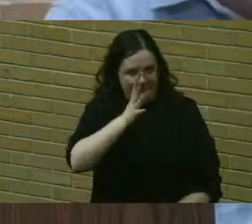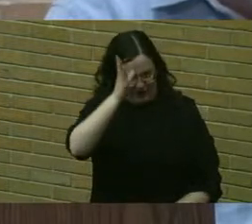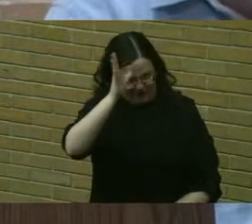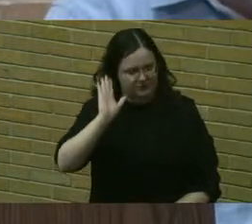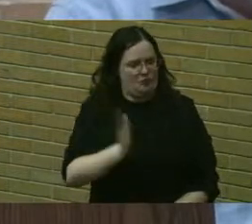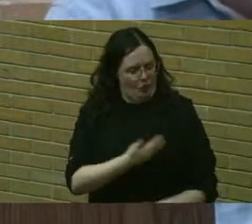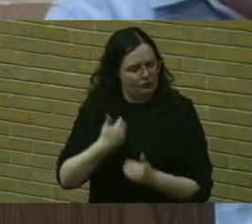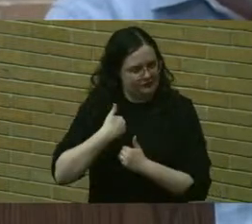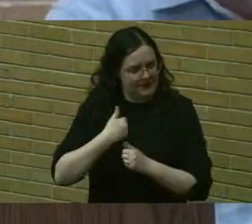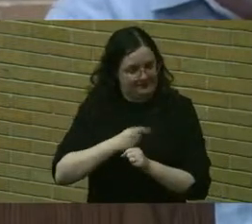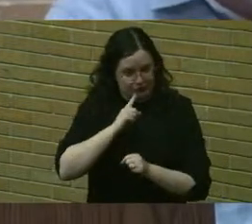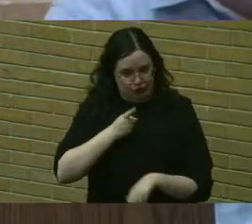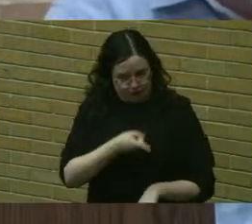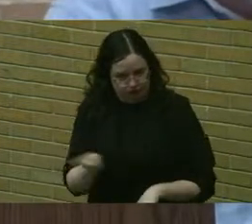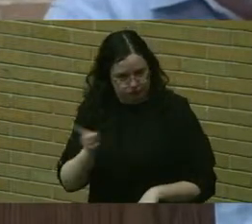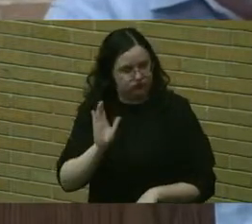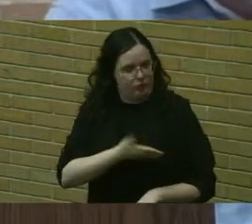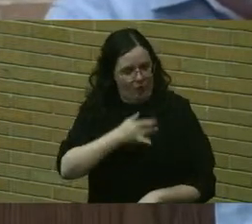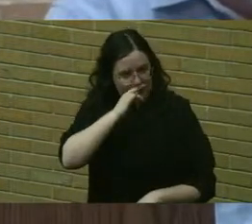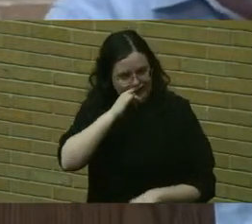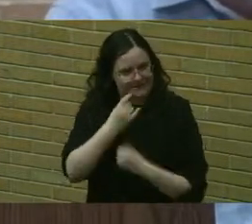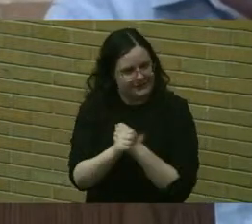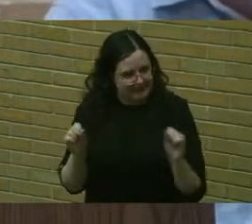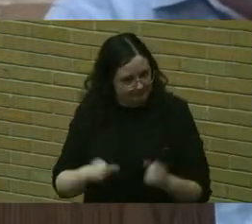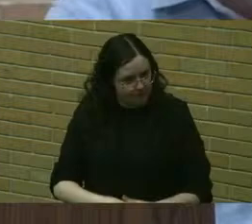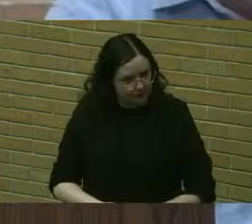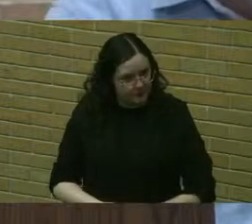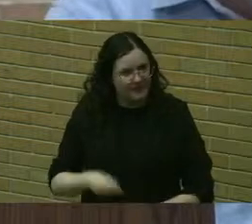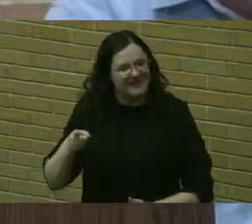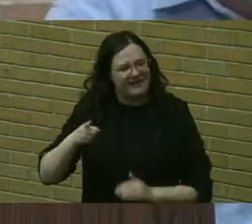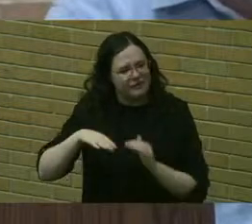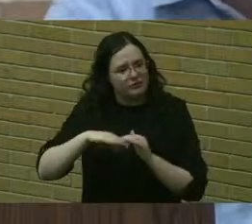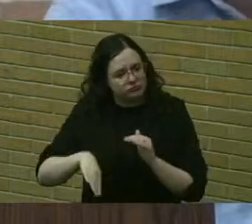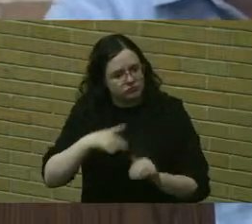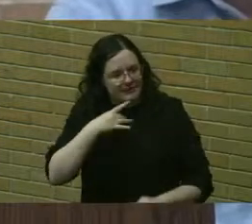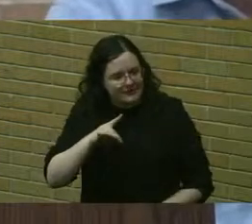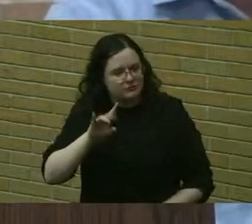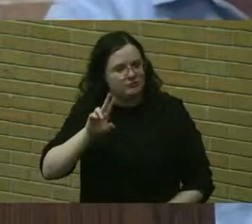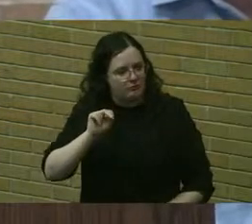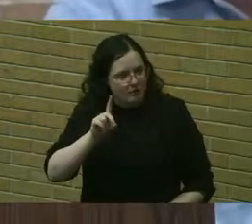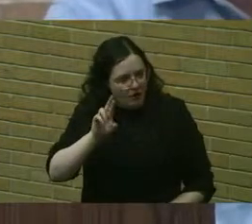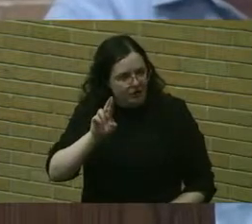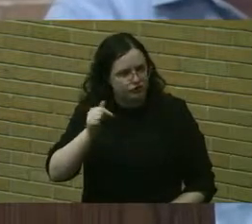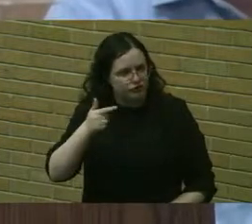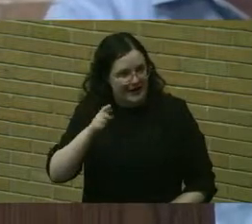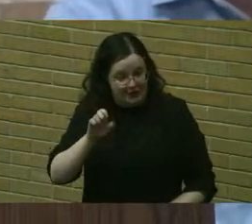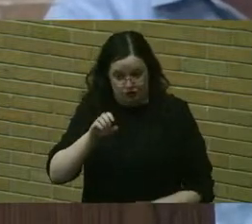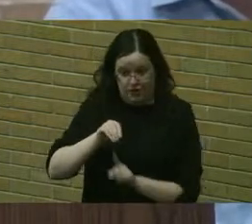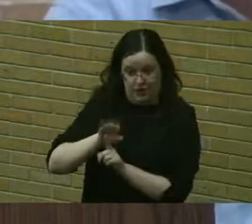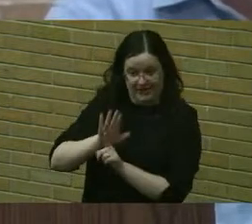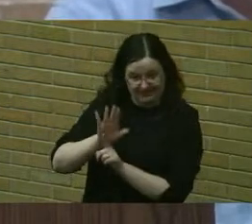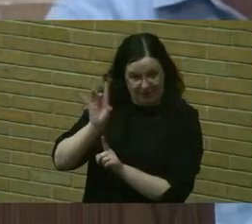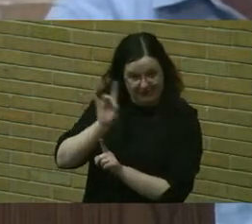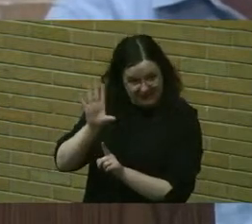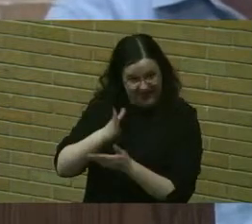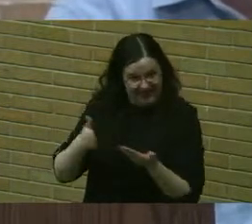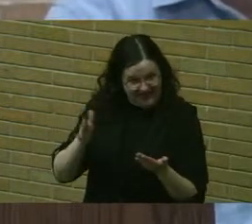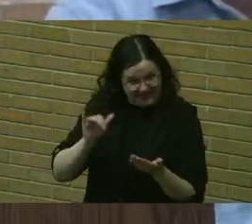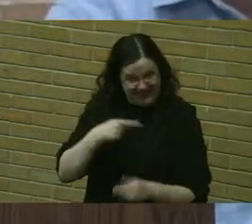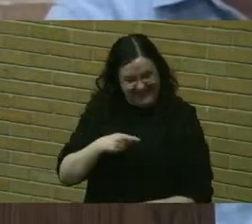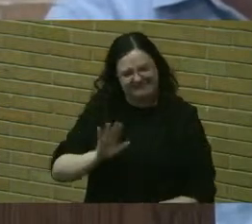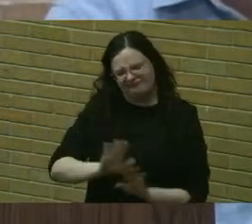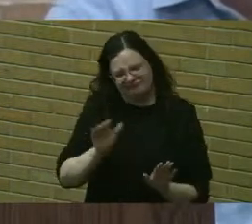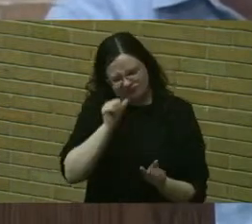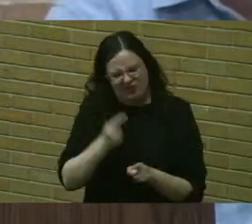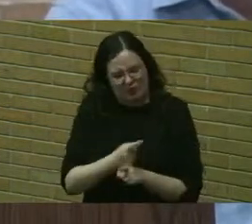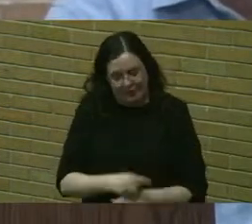sure our kids are safe. They are underage and should not be exposed to such horrors. Thank you for your